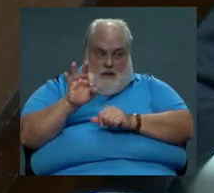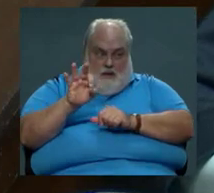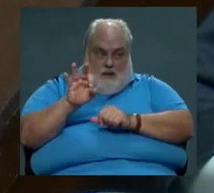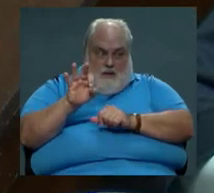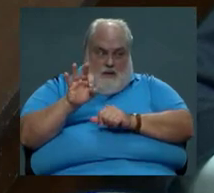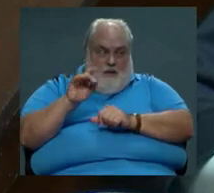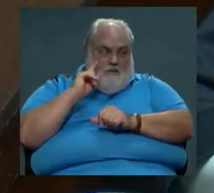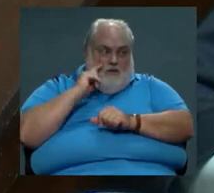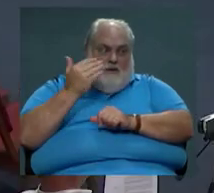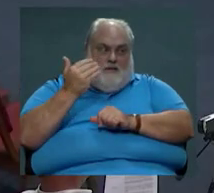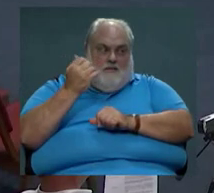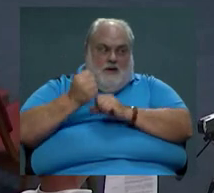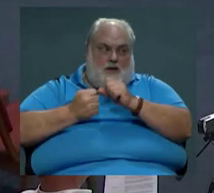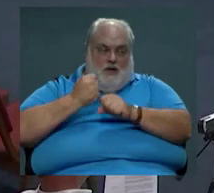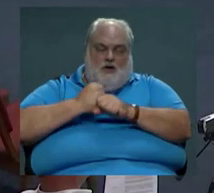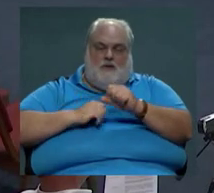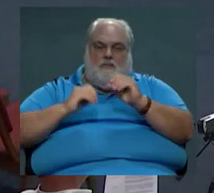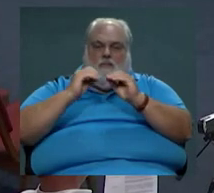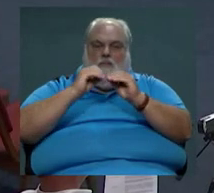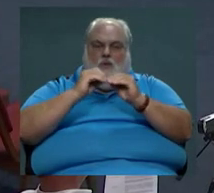2029 for 15 more years.